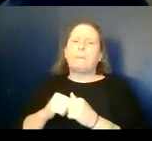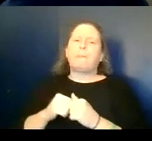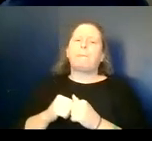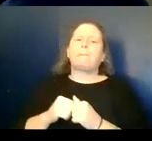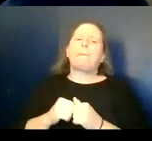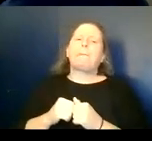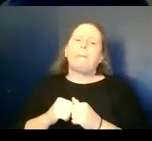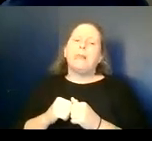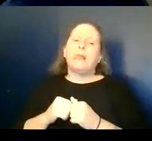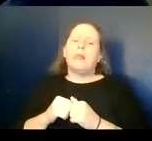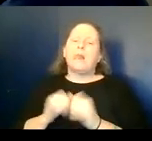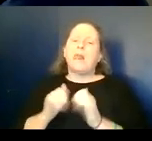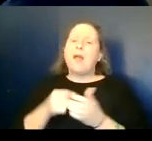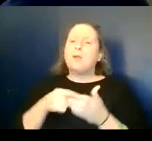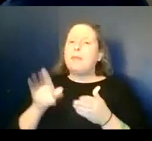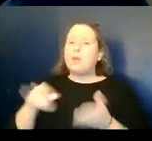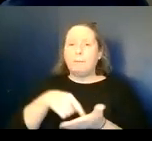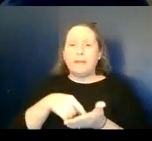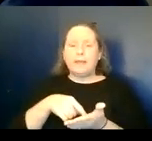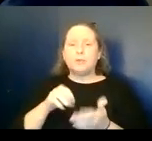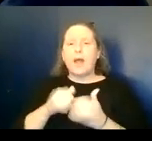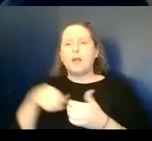pay your bills or spend money,